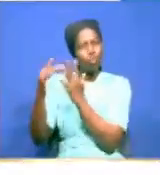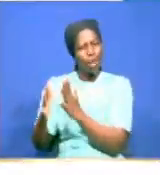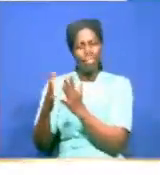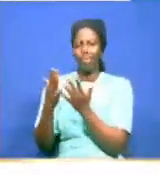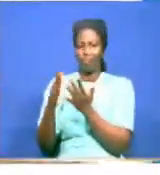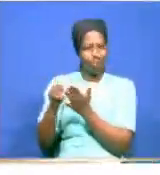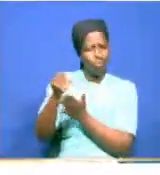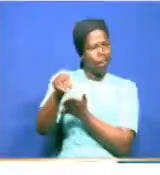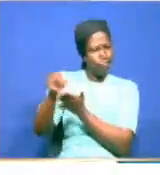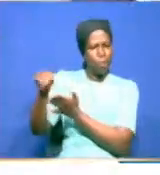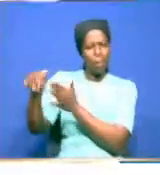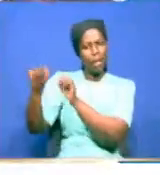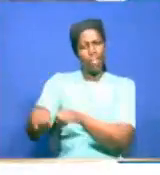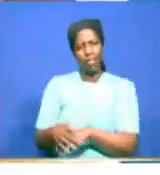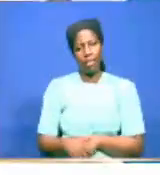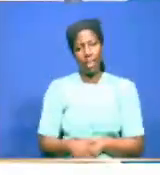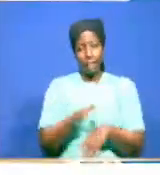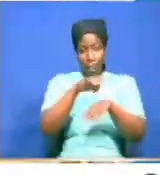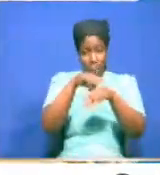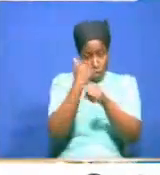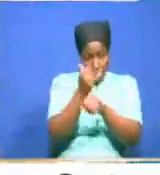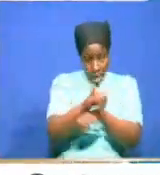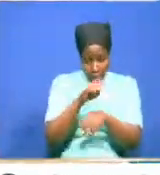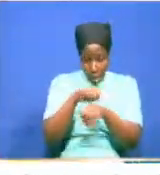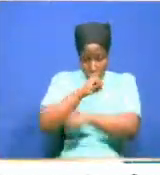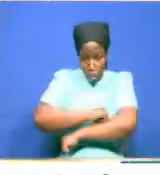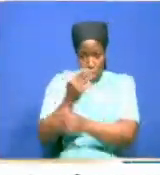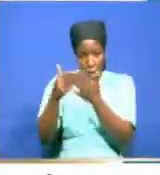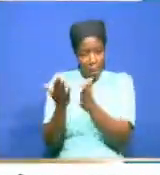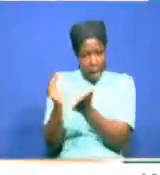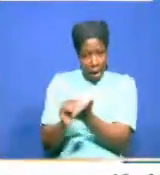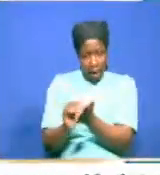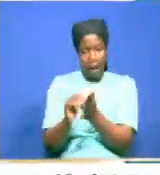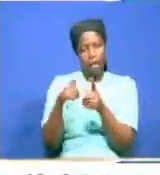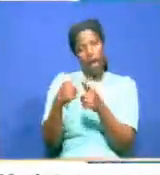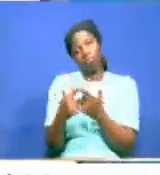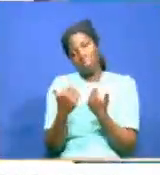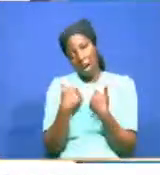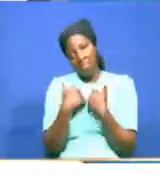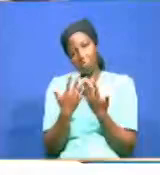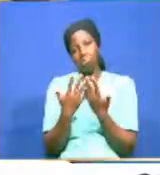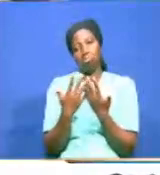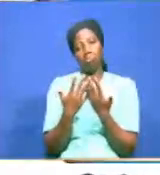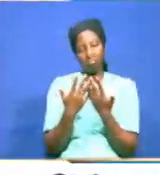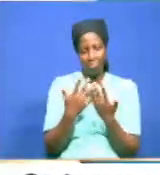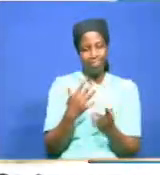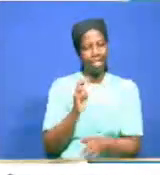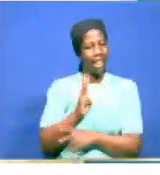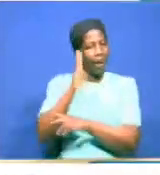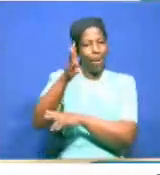paid. Mm-hmm. And you see, when we do that, when schools reopen, you know, they'll have a heart to